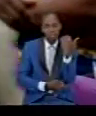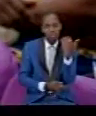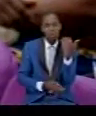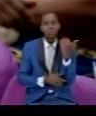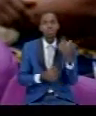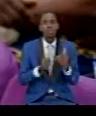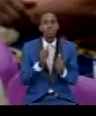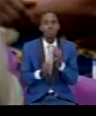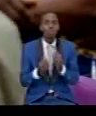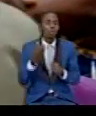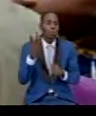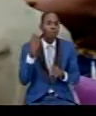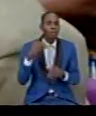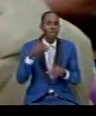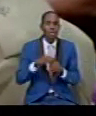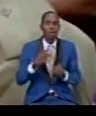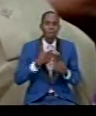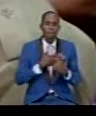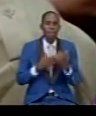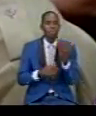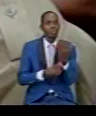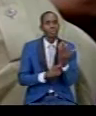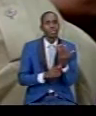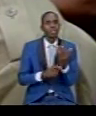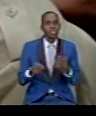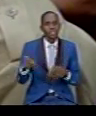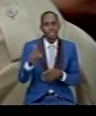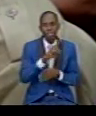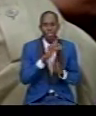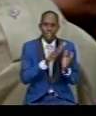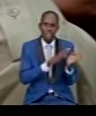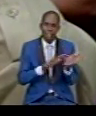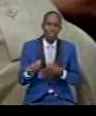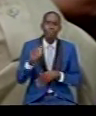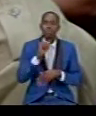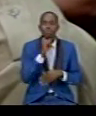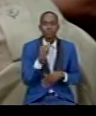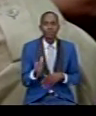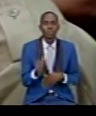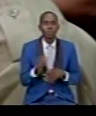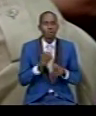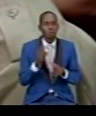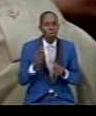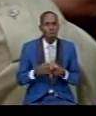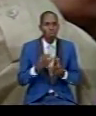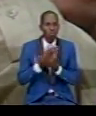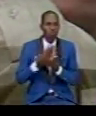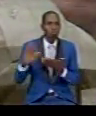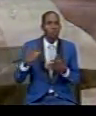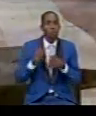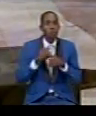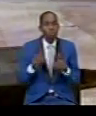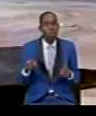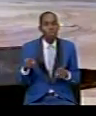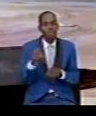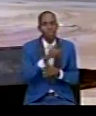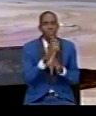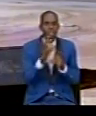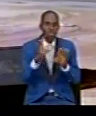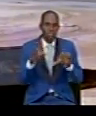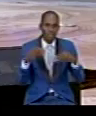which was in my flesh yet despise not nor rejected but you